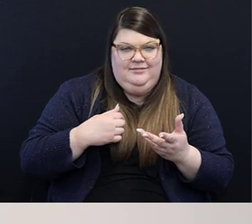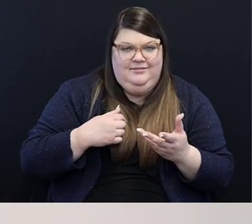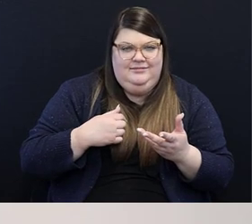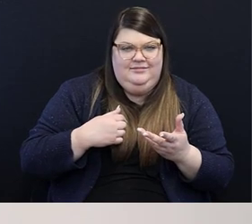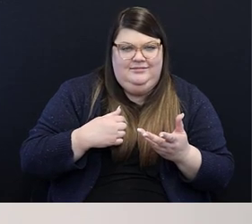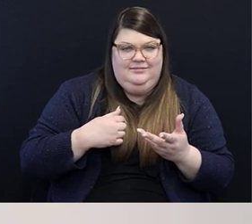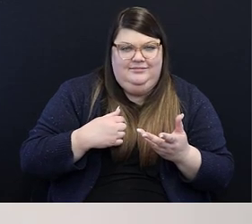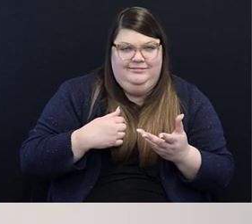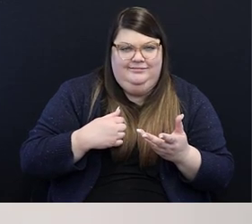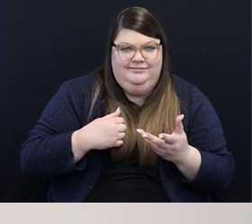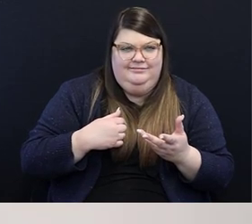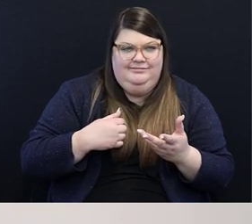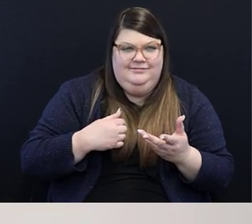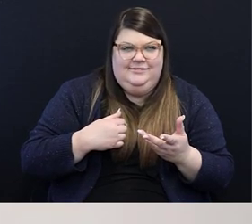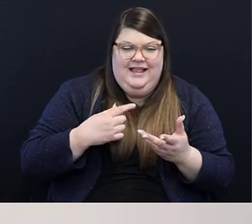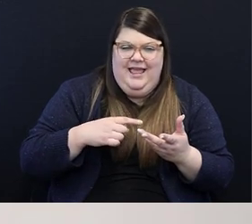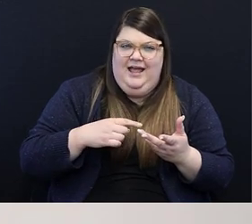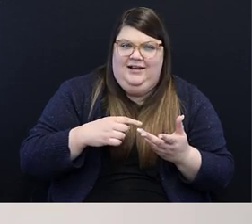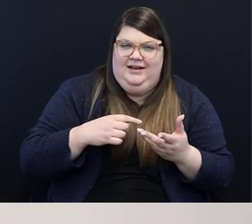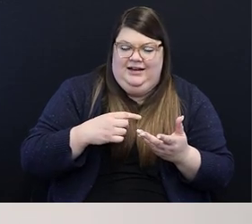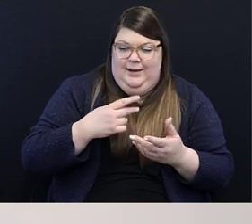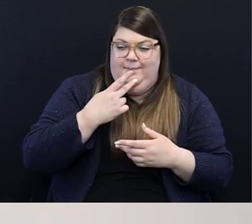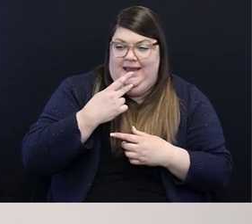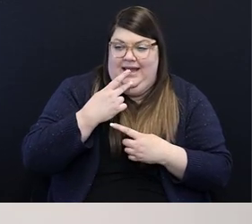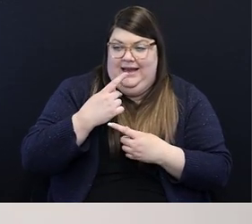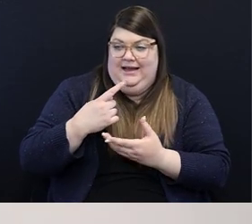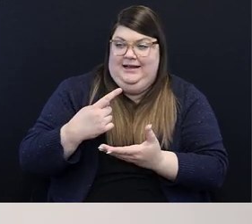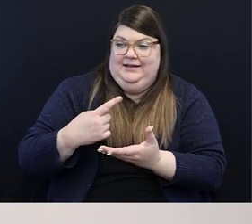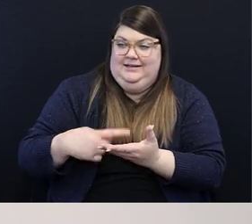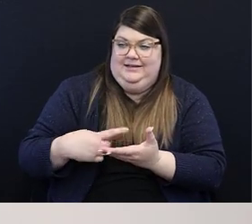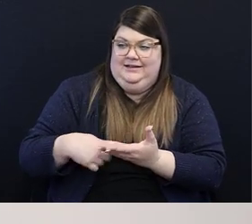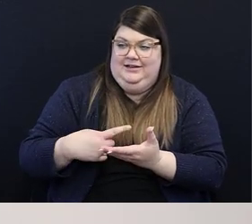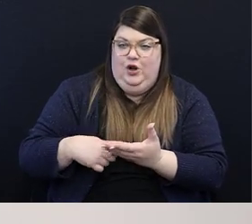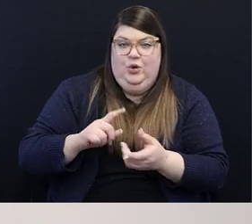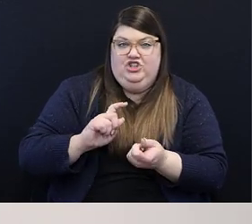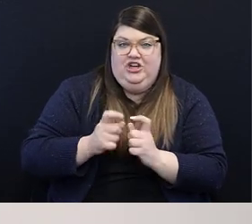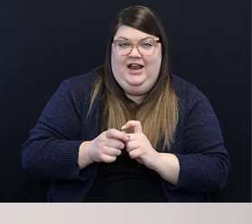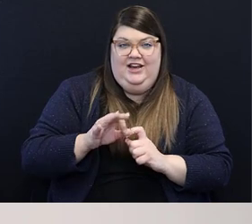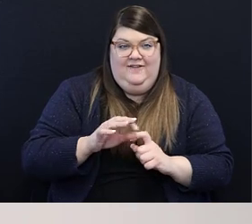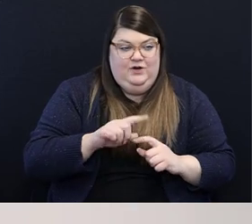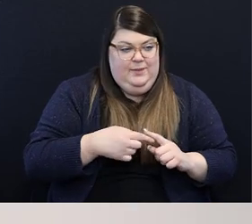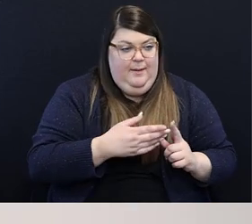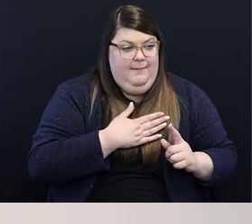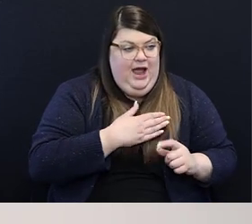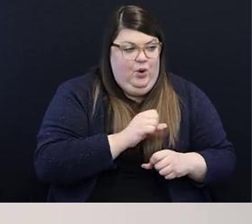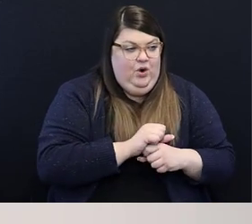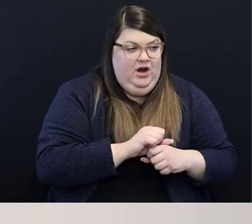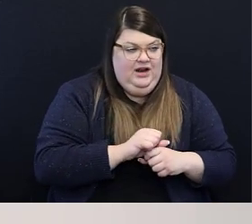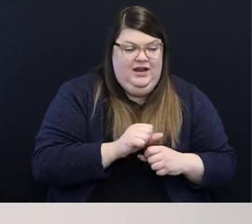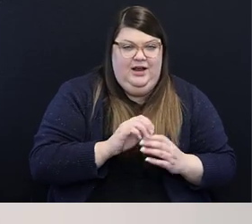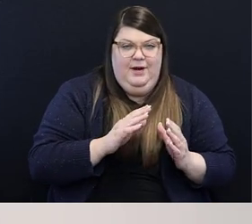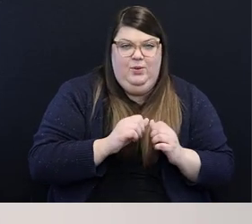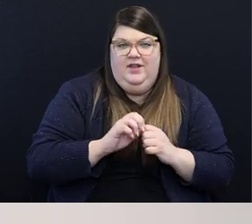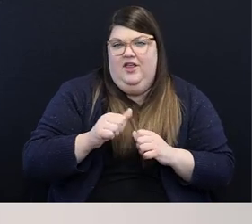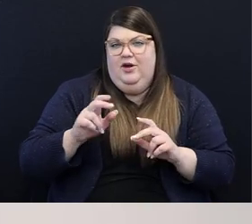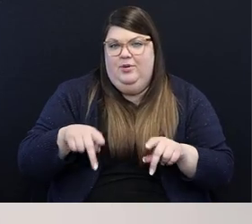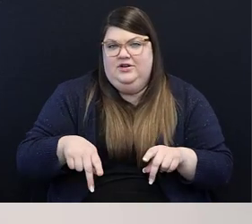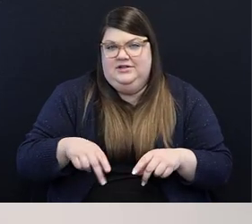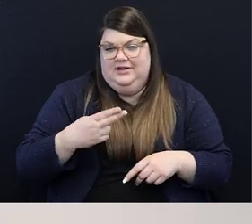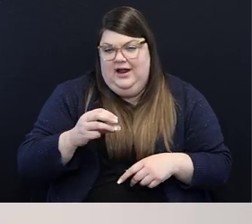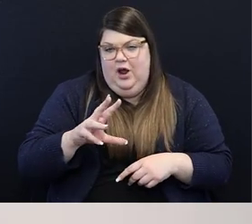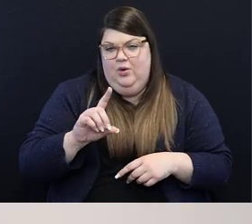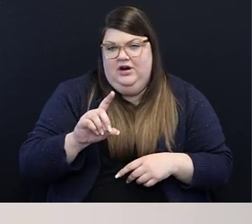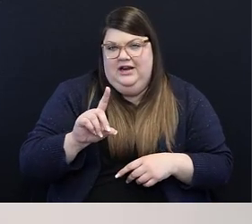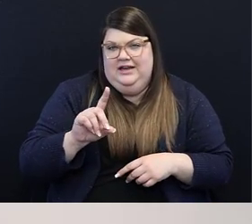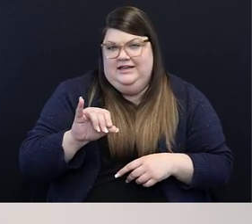That the discourse of pink would change if it was about my work rather than someone else's. And Howardina Pindell talks about this